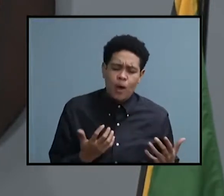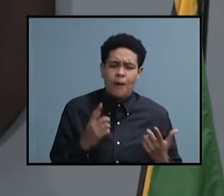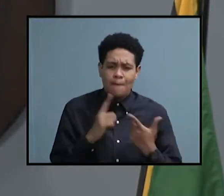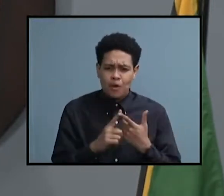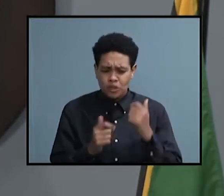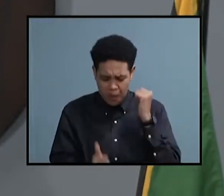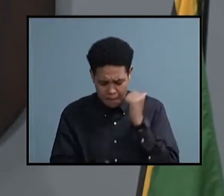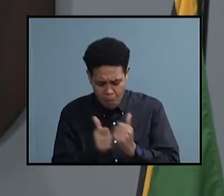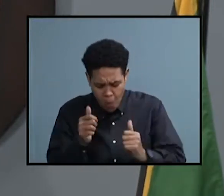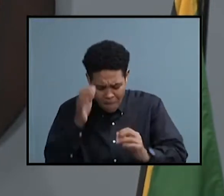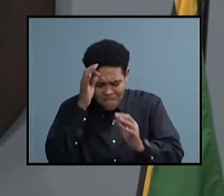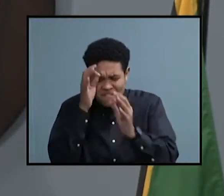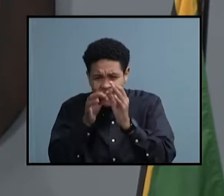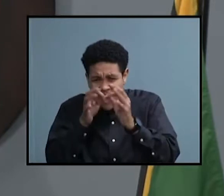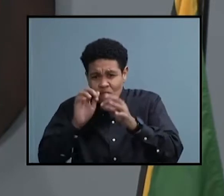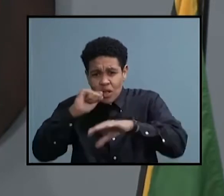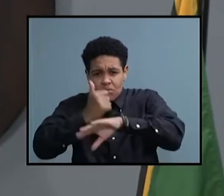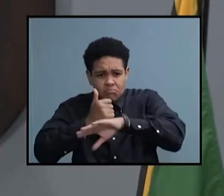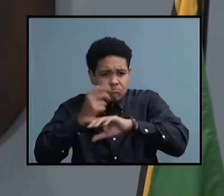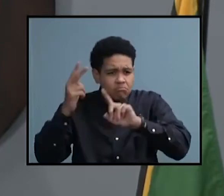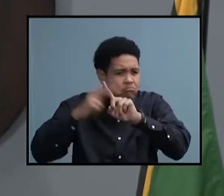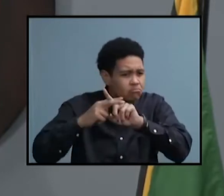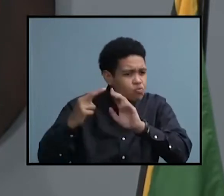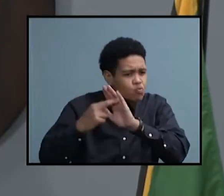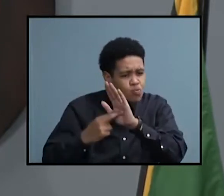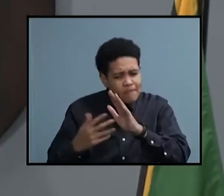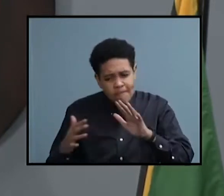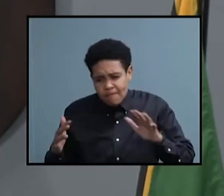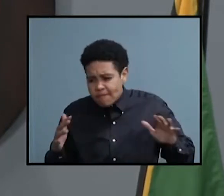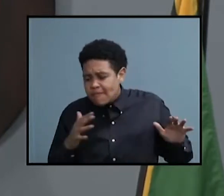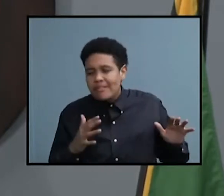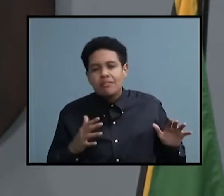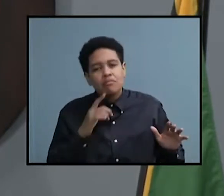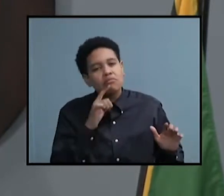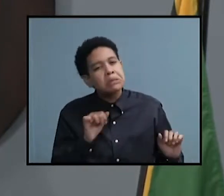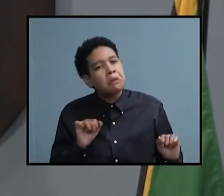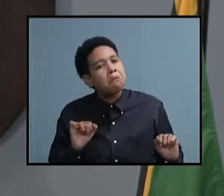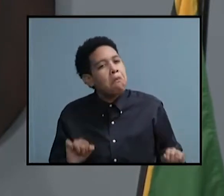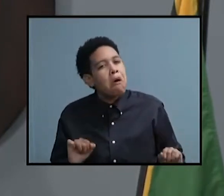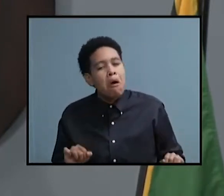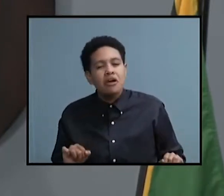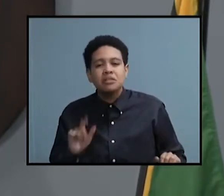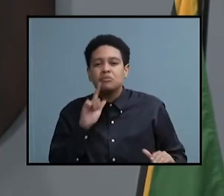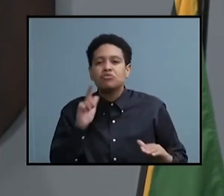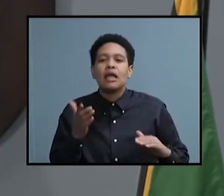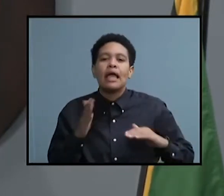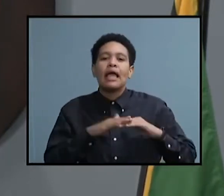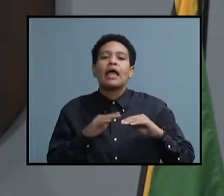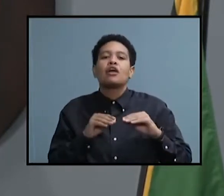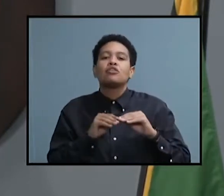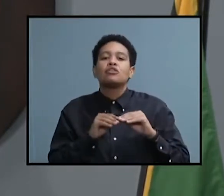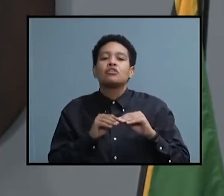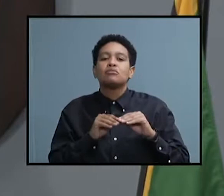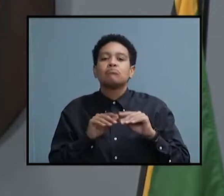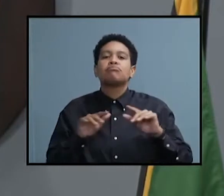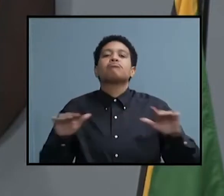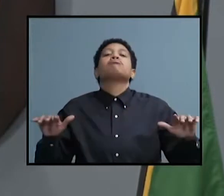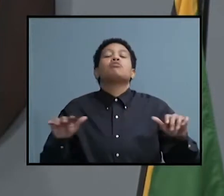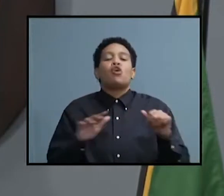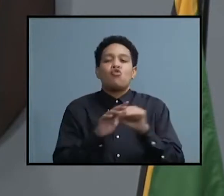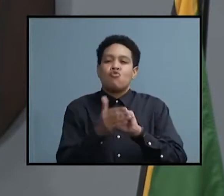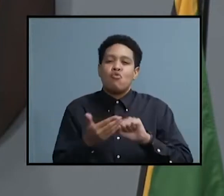most faithful implementation of measures, there is likely to be an increase in our confirmed